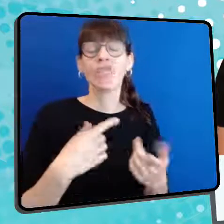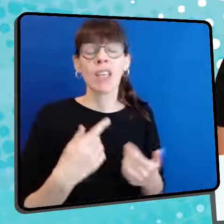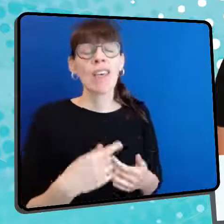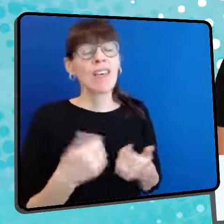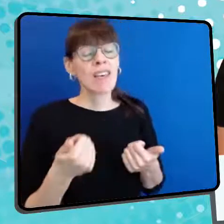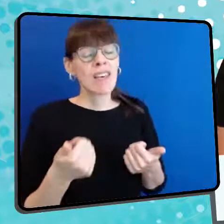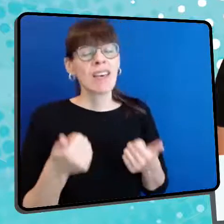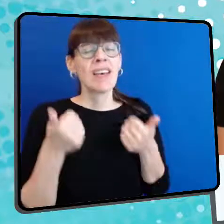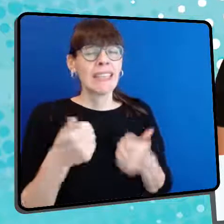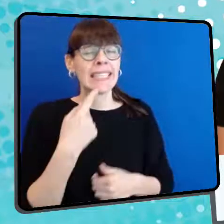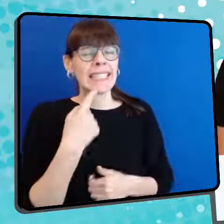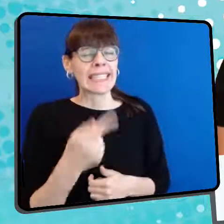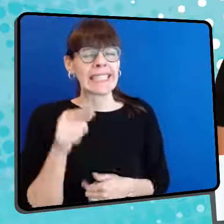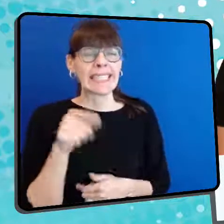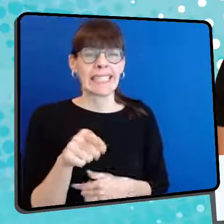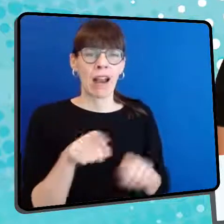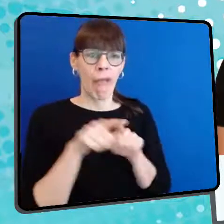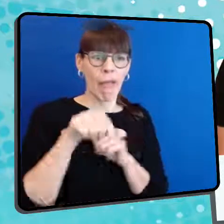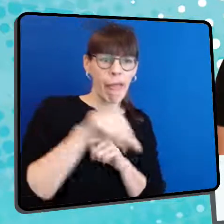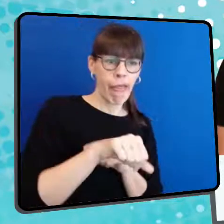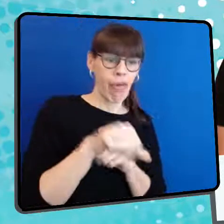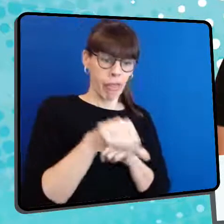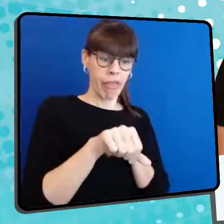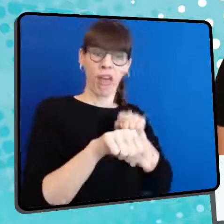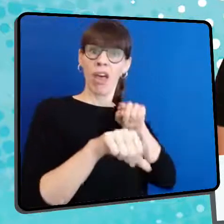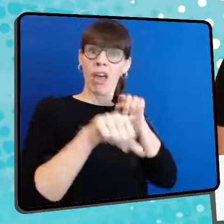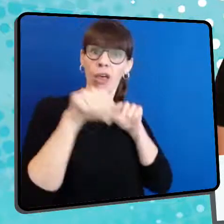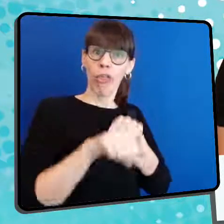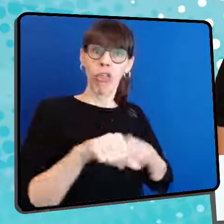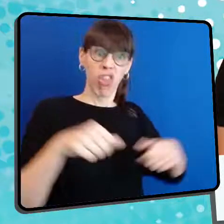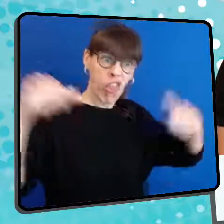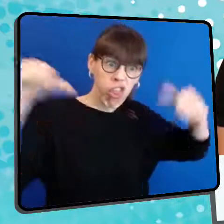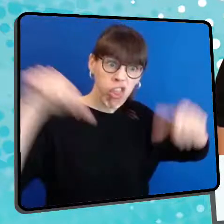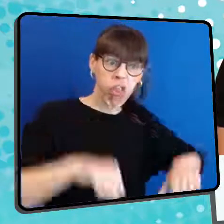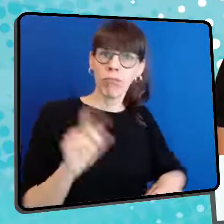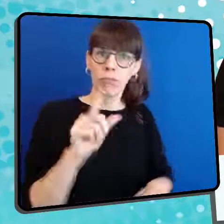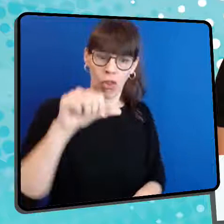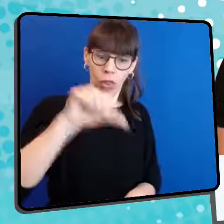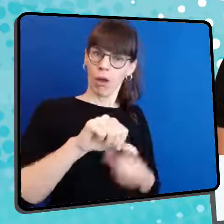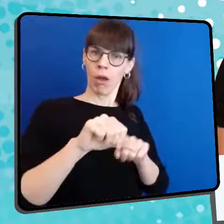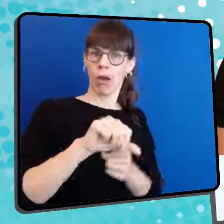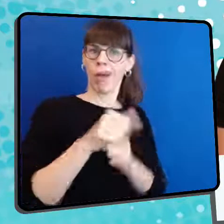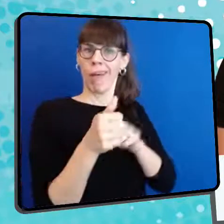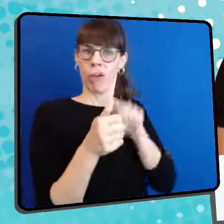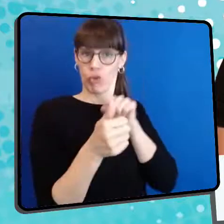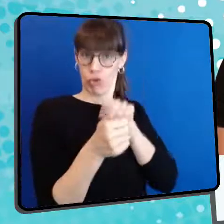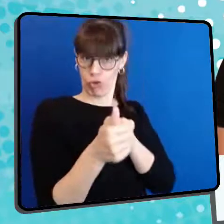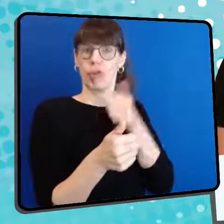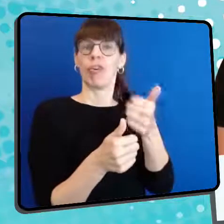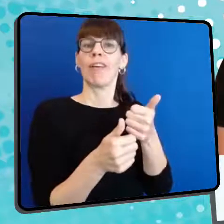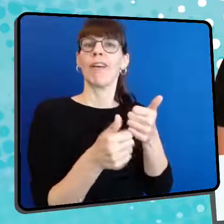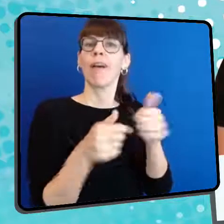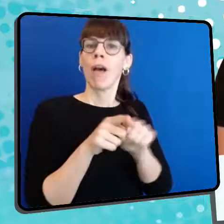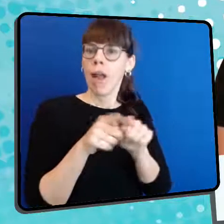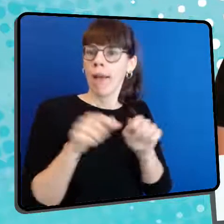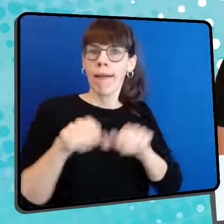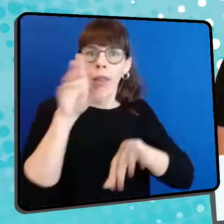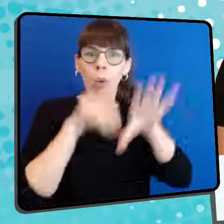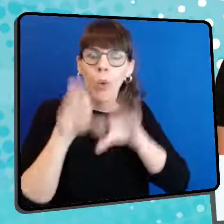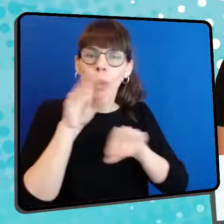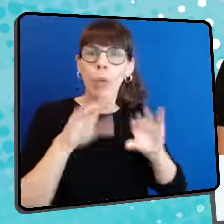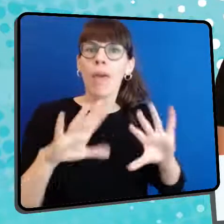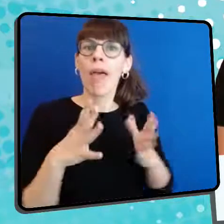failure. If you fail at a deep learning project or a regular machine learning project, that's an opportunity to learn something new. And